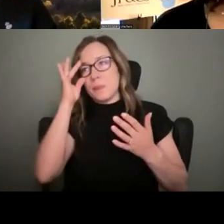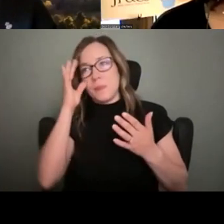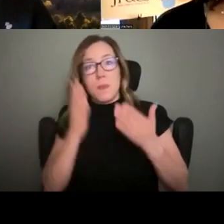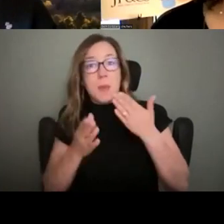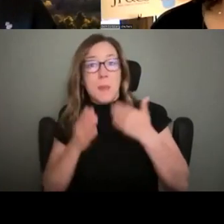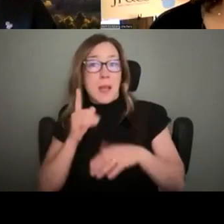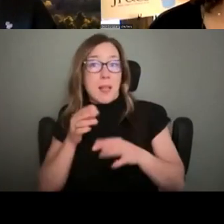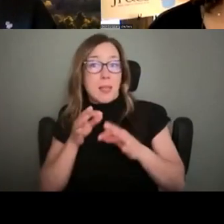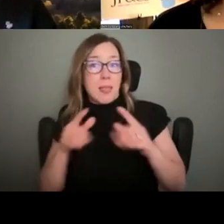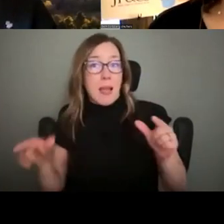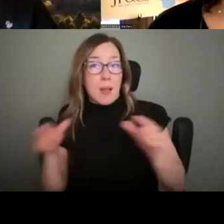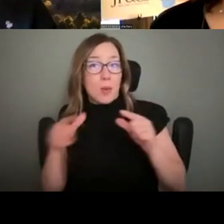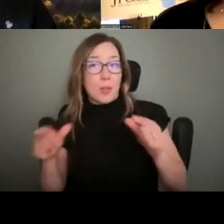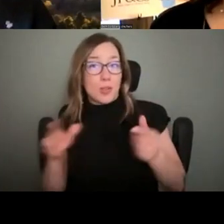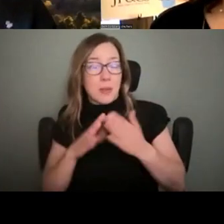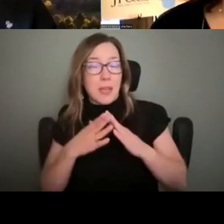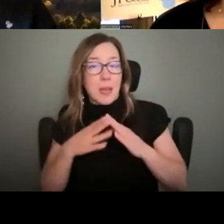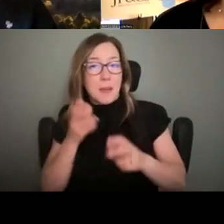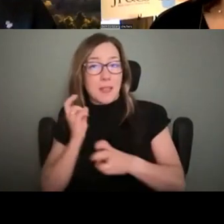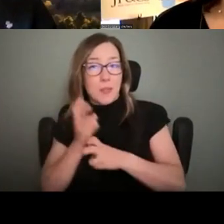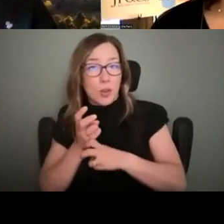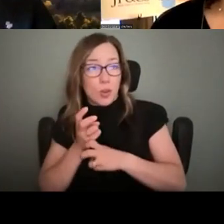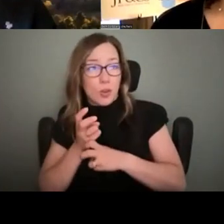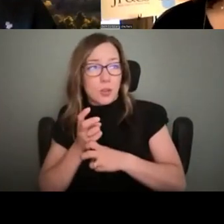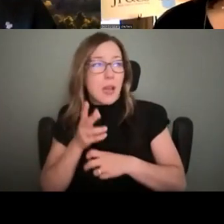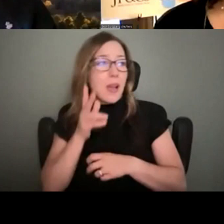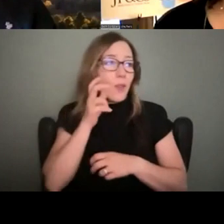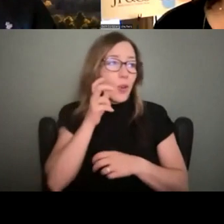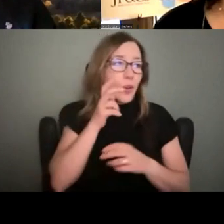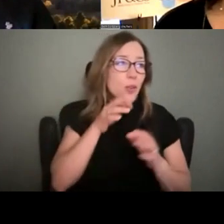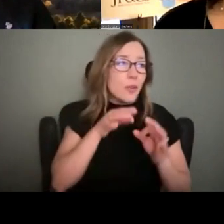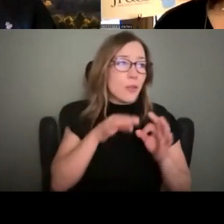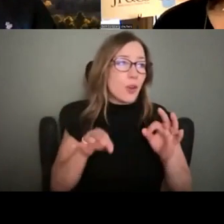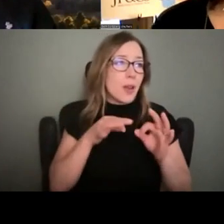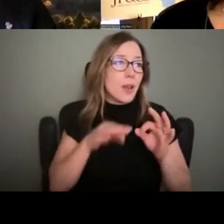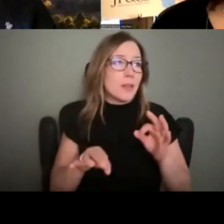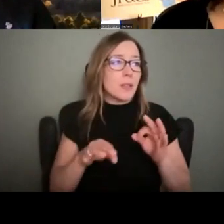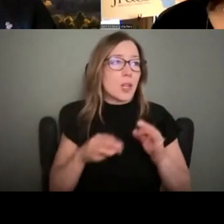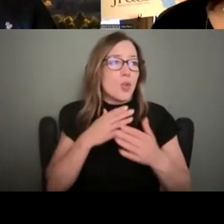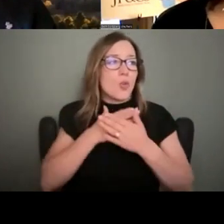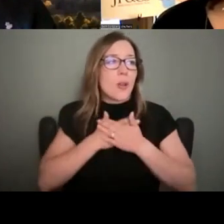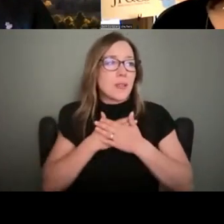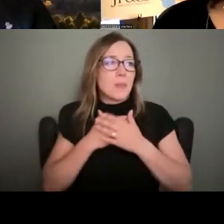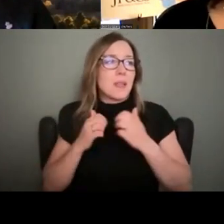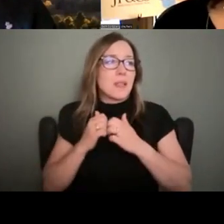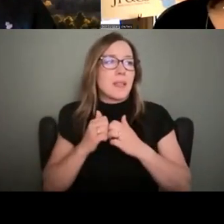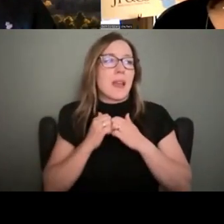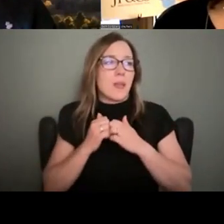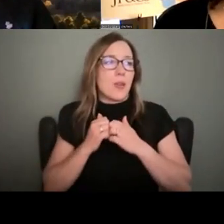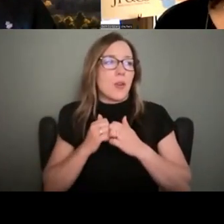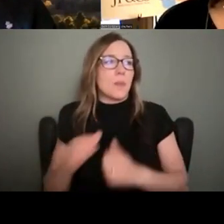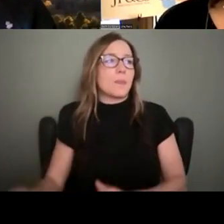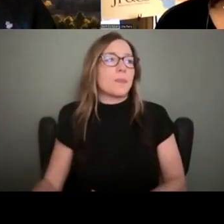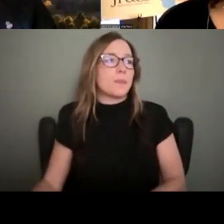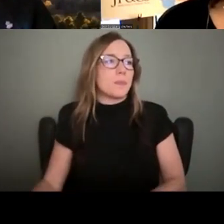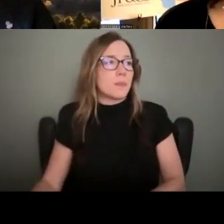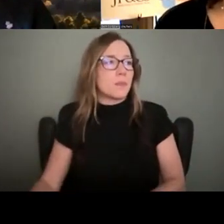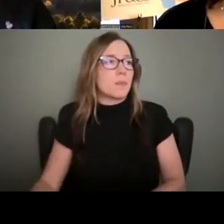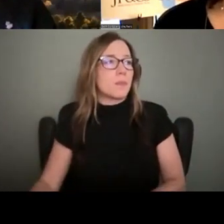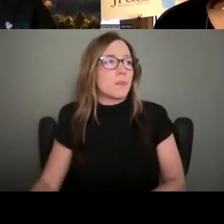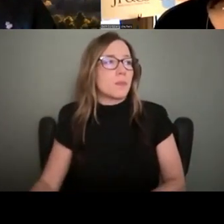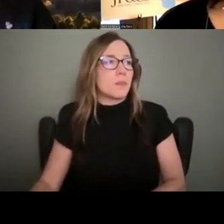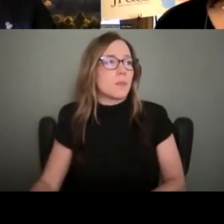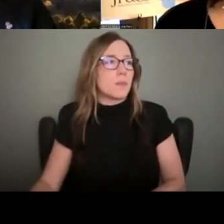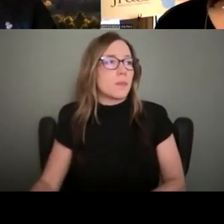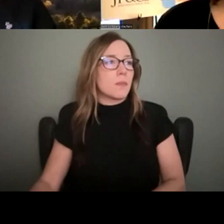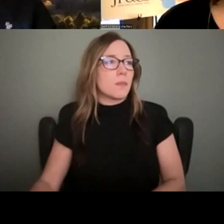becoming difficult for them. I've heard the phrase used, respite together. So I think what Jennifer, you were describing is so